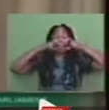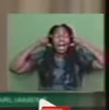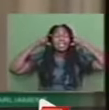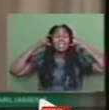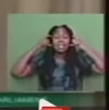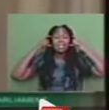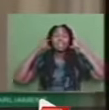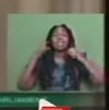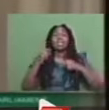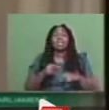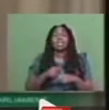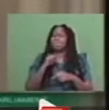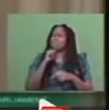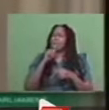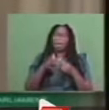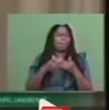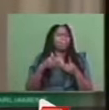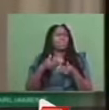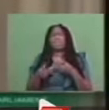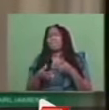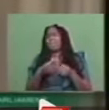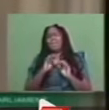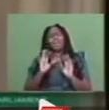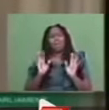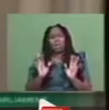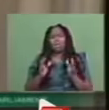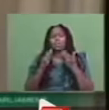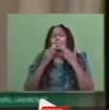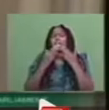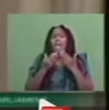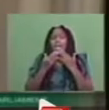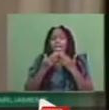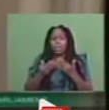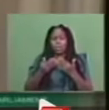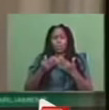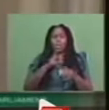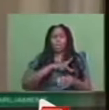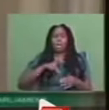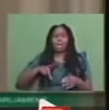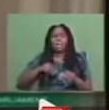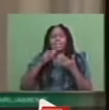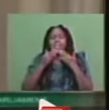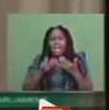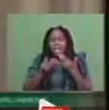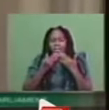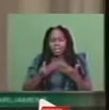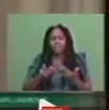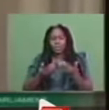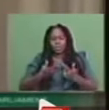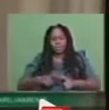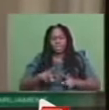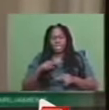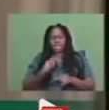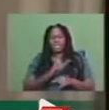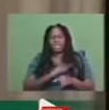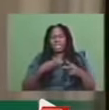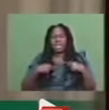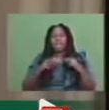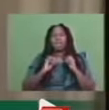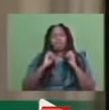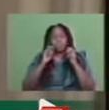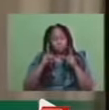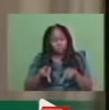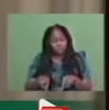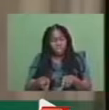really uncomfortable. So thanks to the Parliament and to Madam Speaker for allowing us this opportunity to address